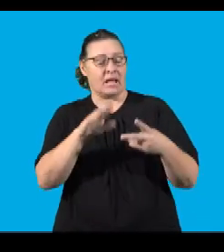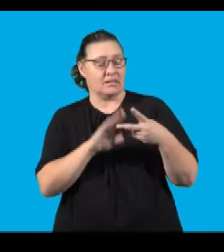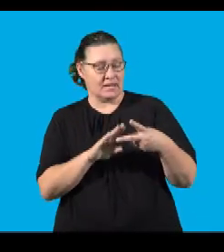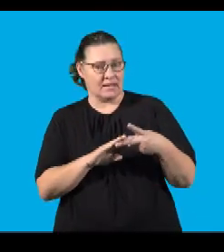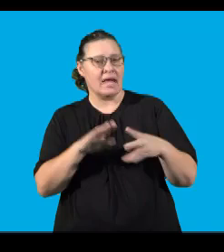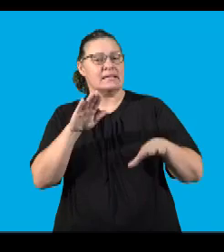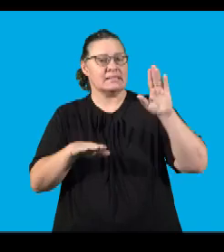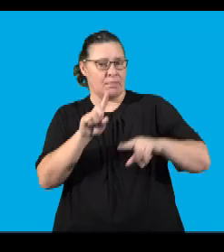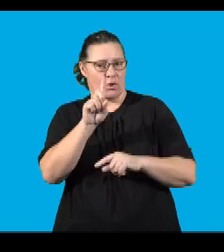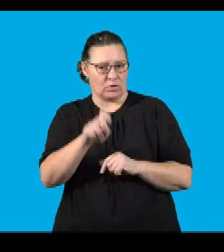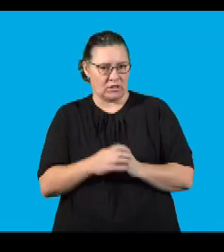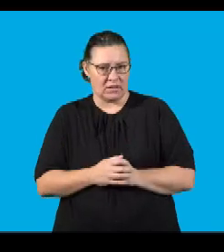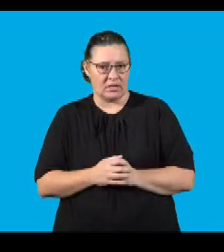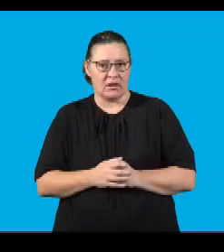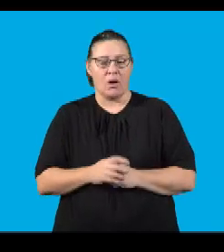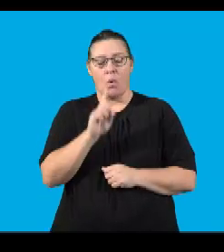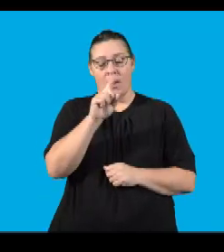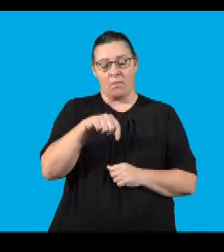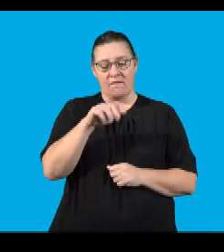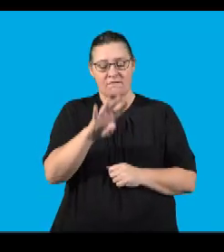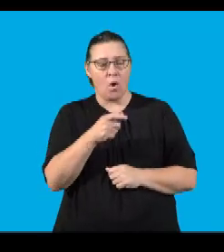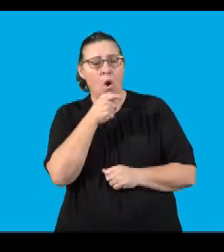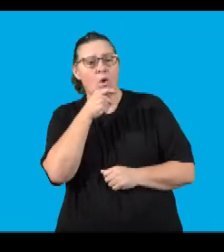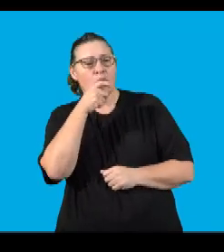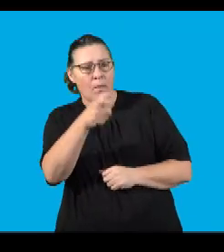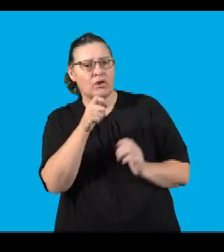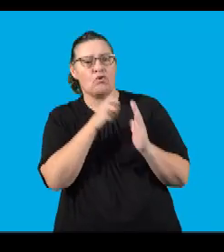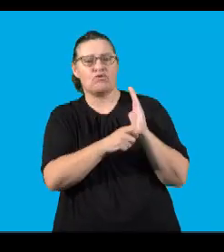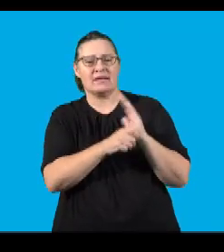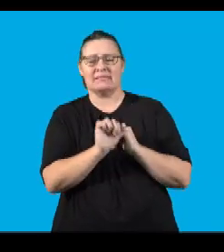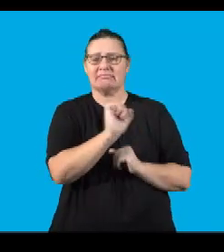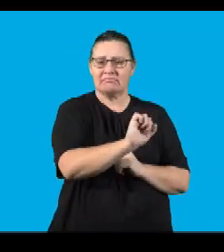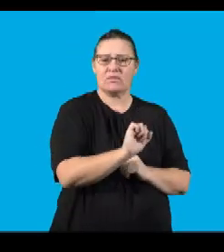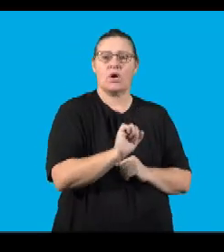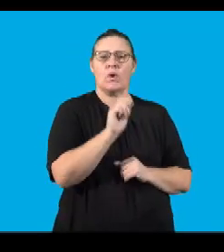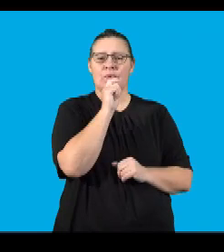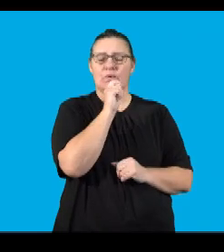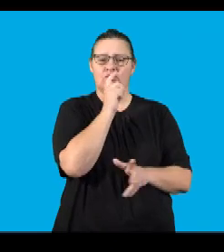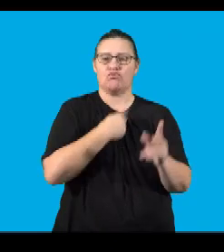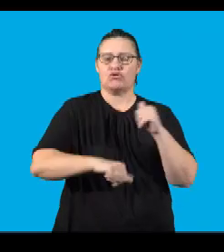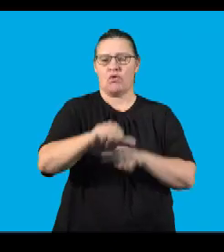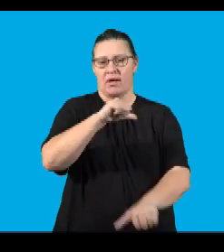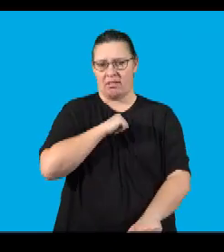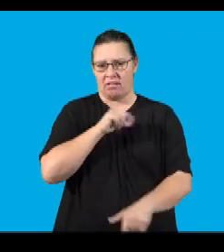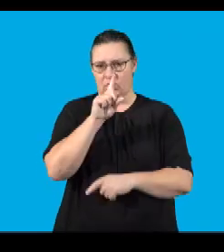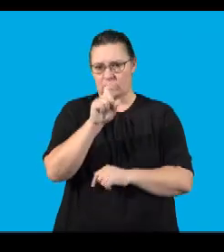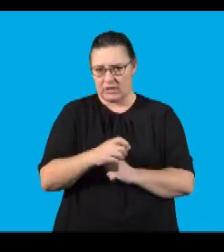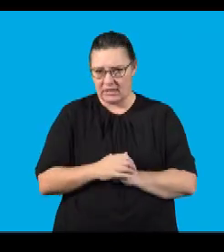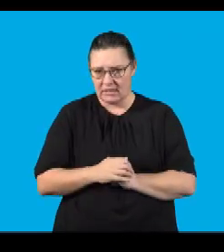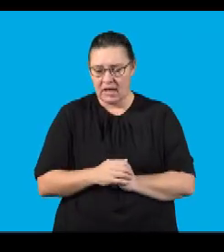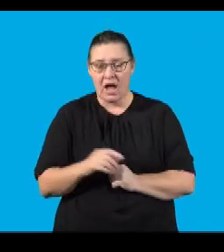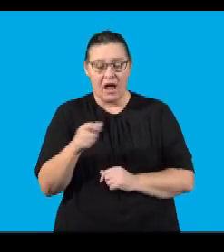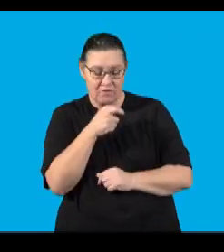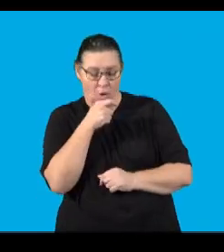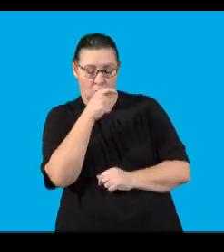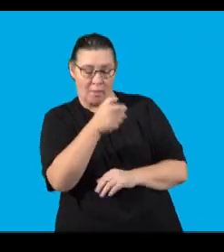Then we have a similar question. Question 1.4, comment on the writer's use of rhetorical questions. So when